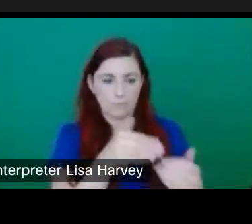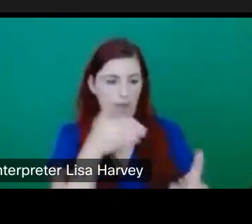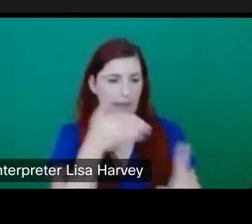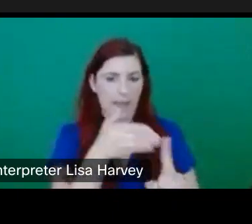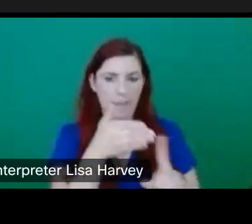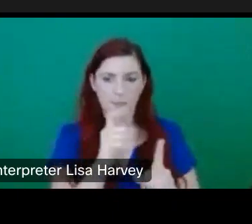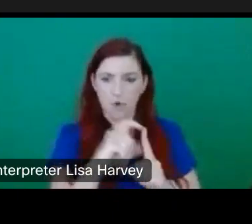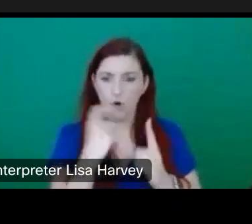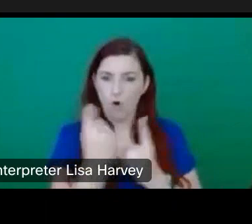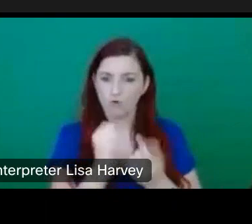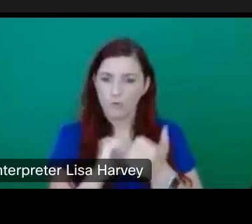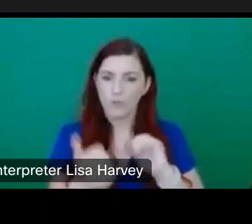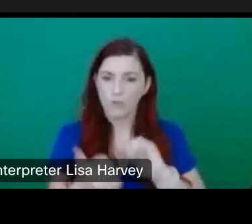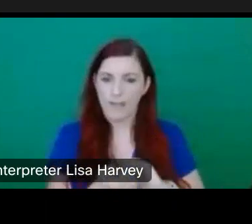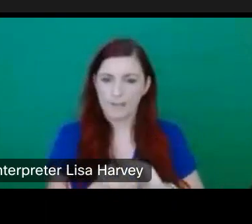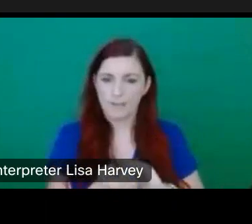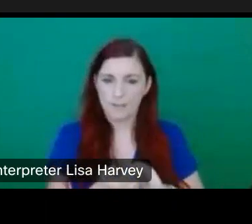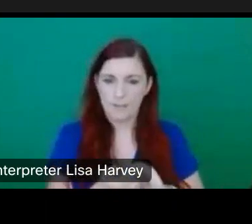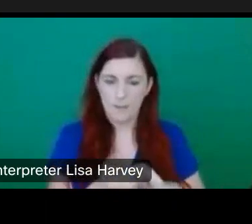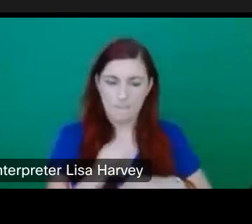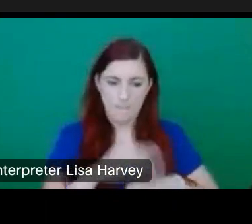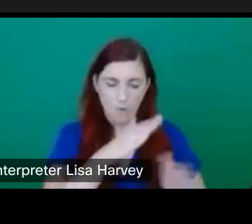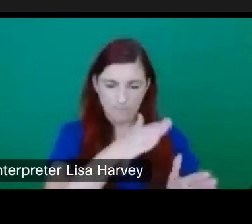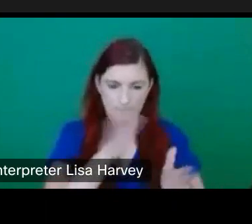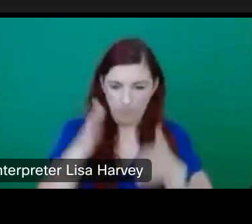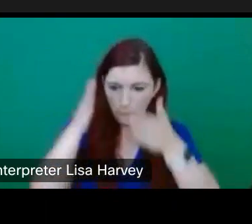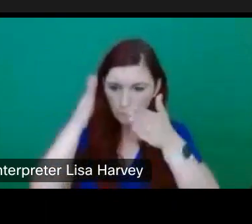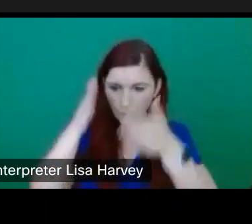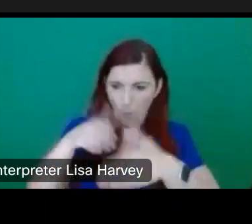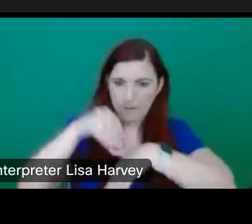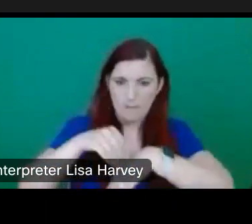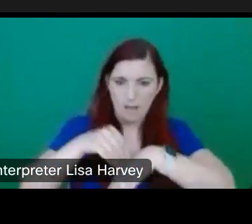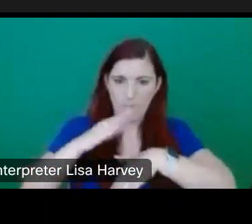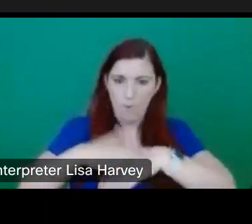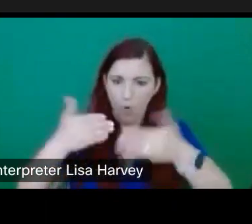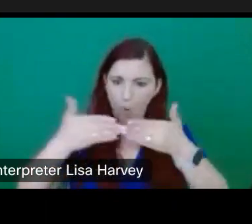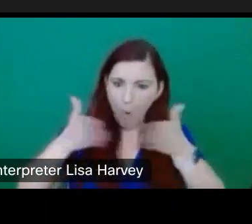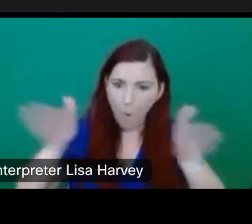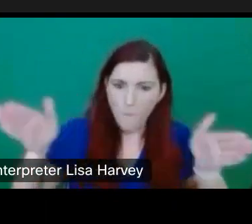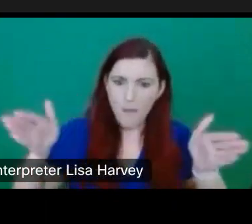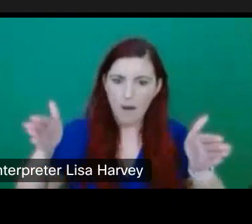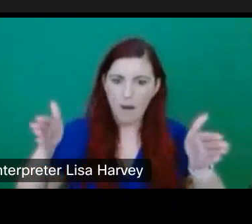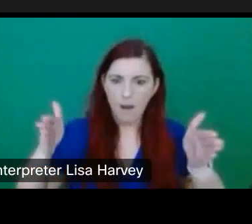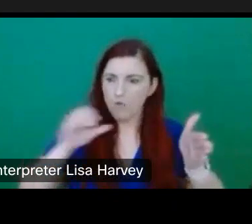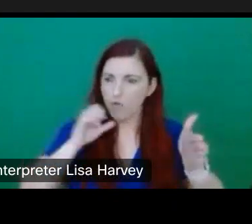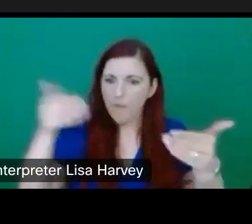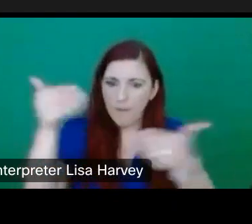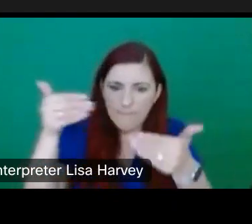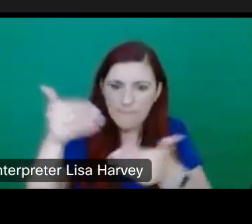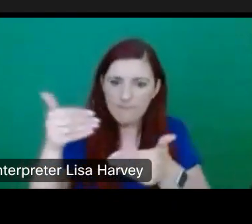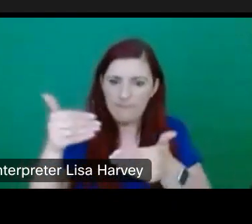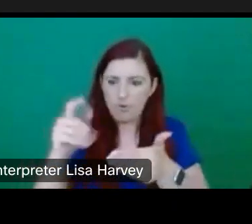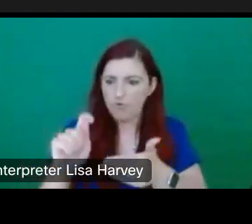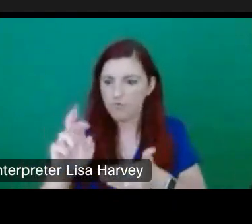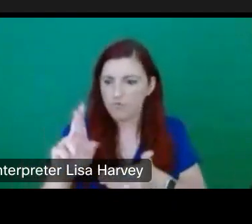cultural change, moving towards a culture of more openness and more transparency, moving towards some of